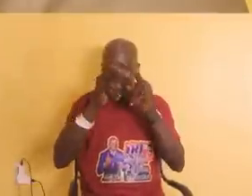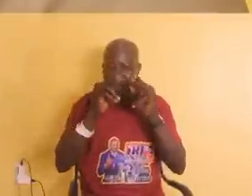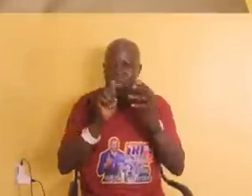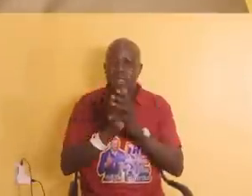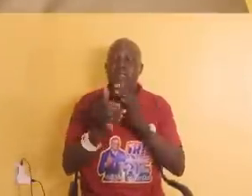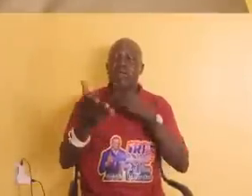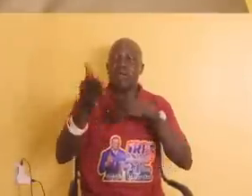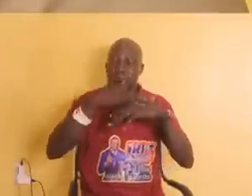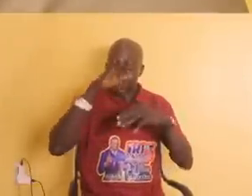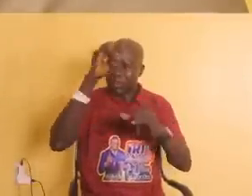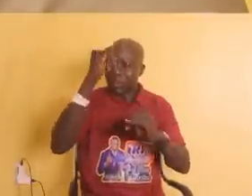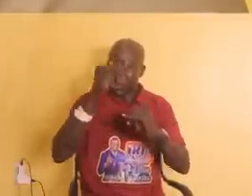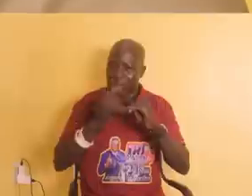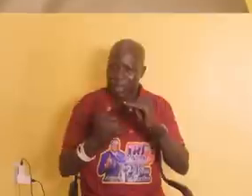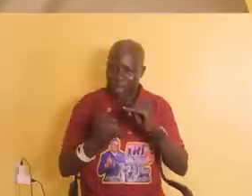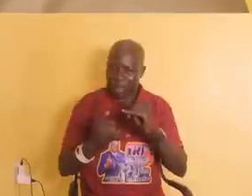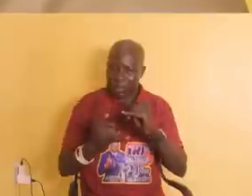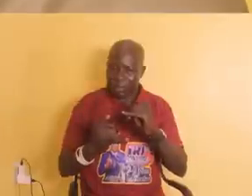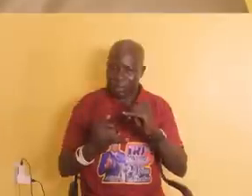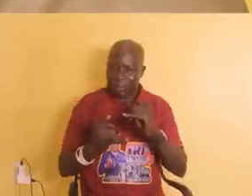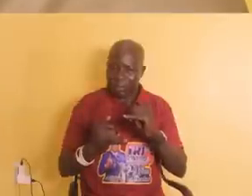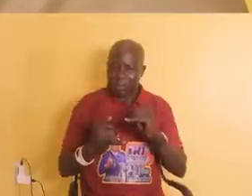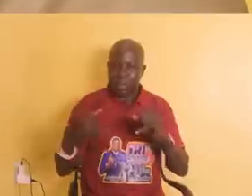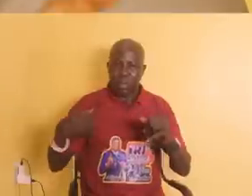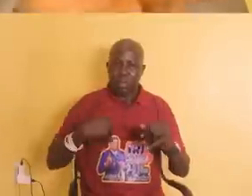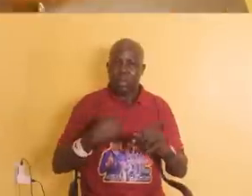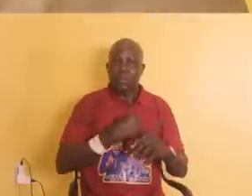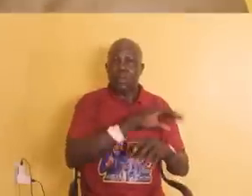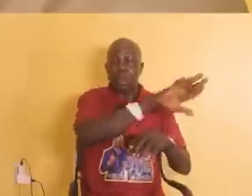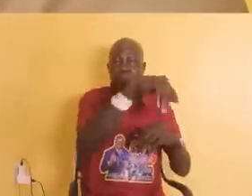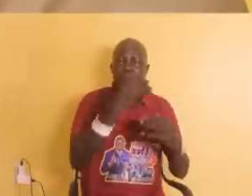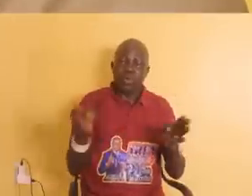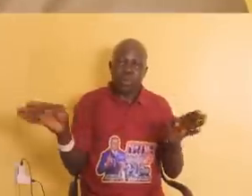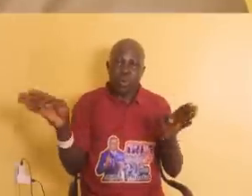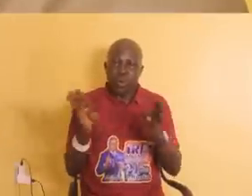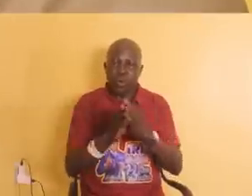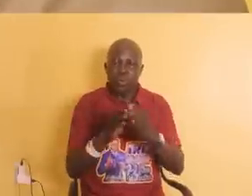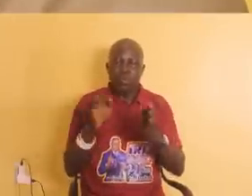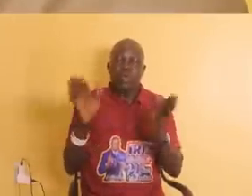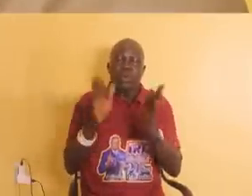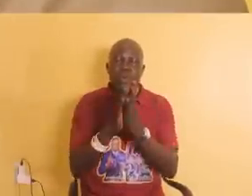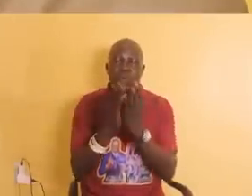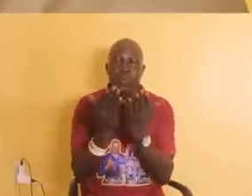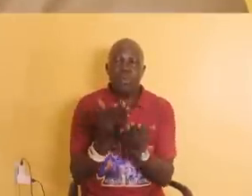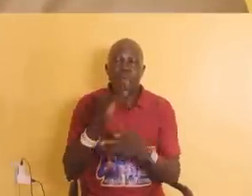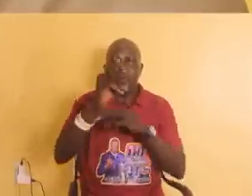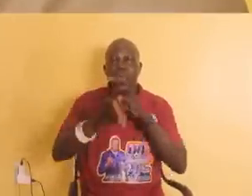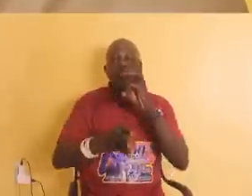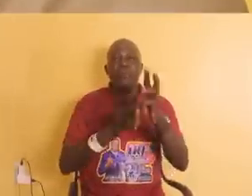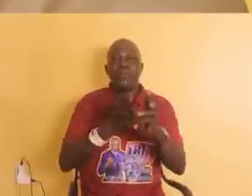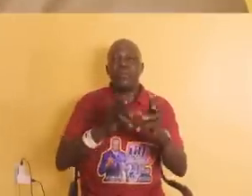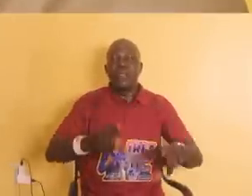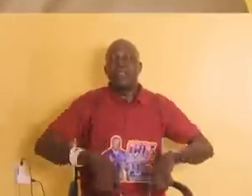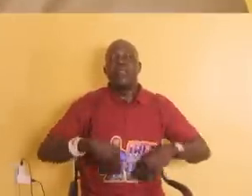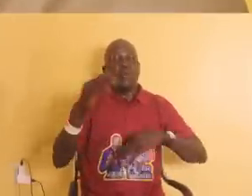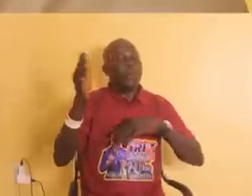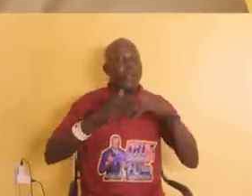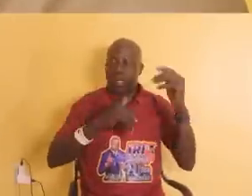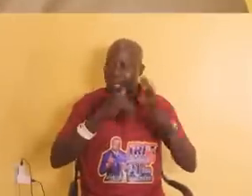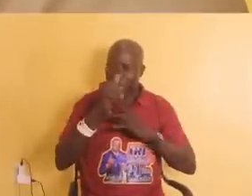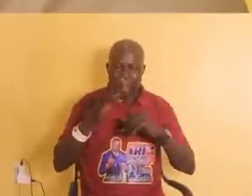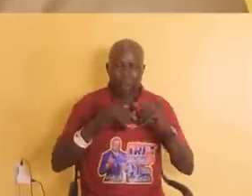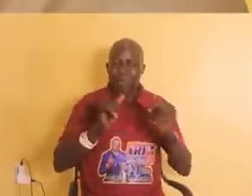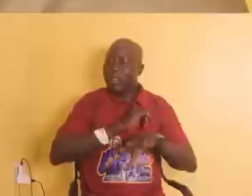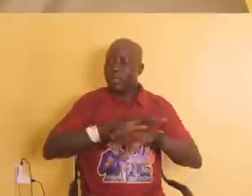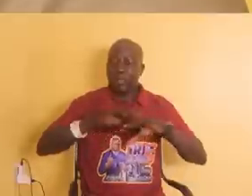You pada dope. You later come to an end. A pada pa we aye de. You later close the book of life. But you go pela ye. No matter how sorry you may be. To